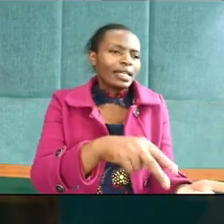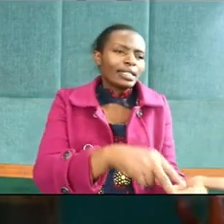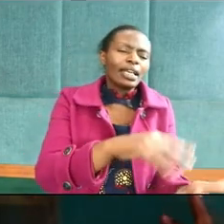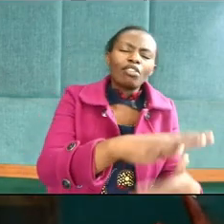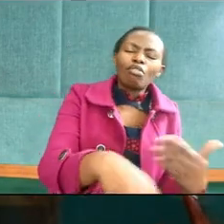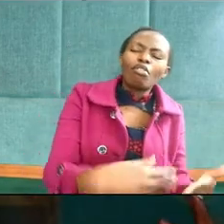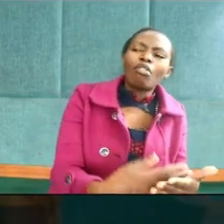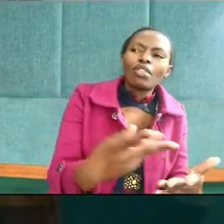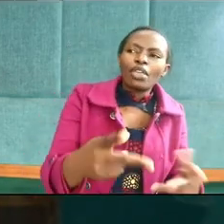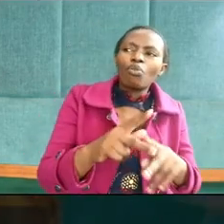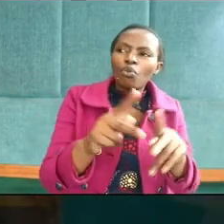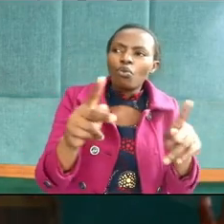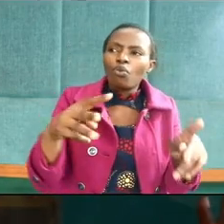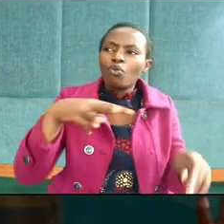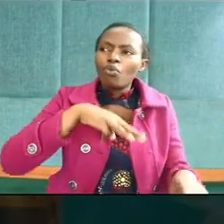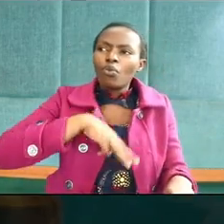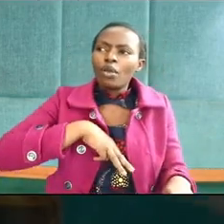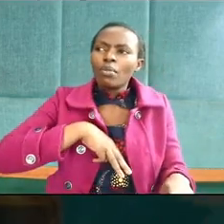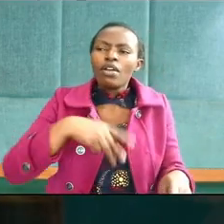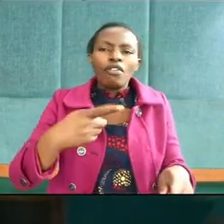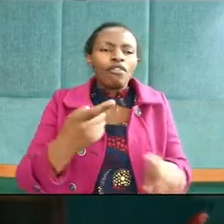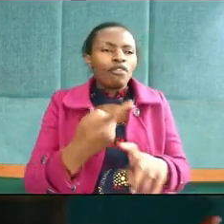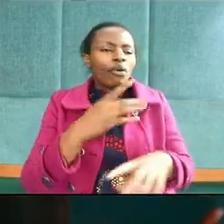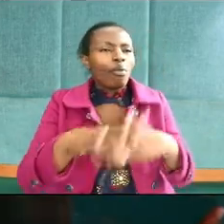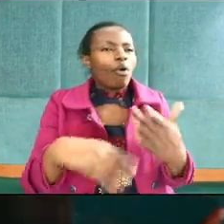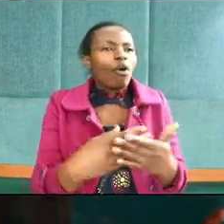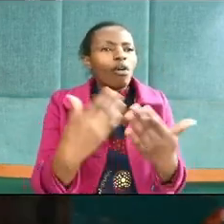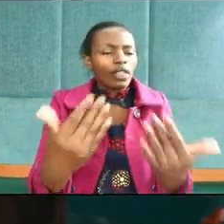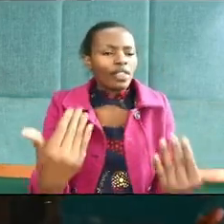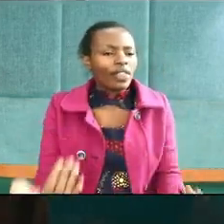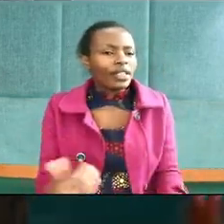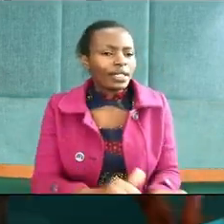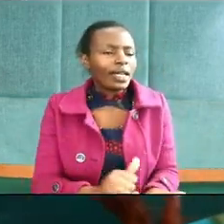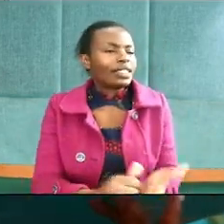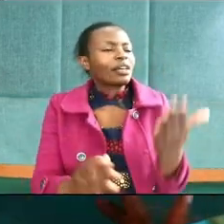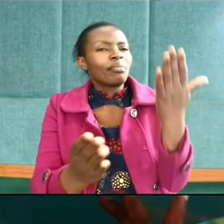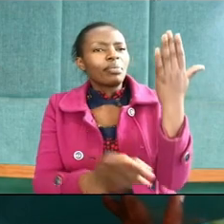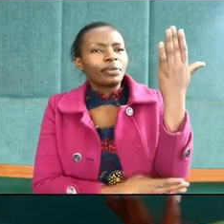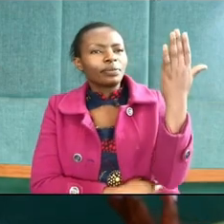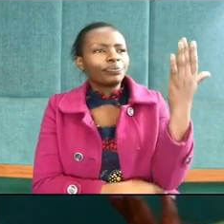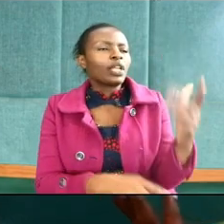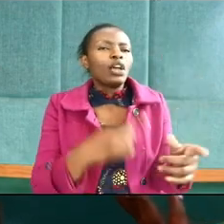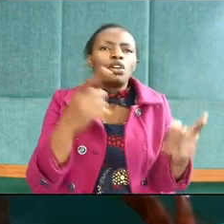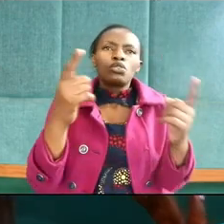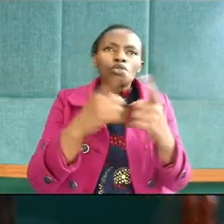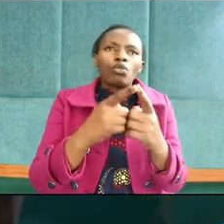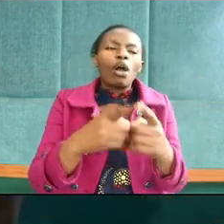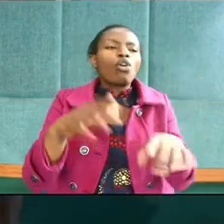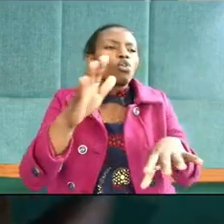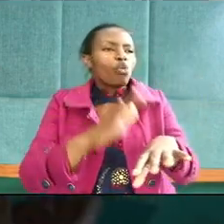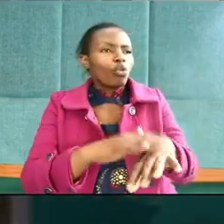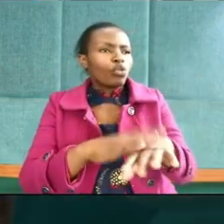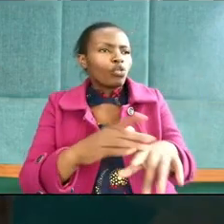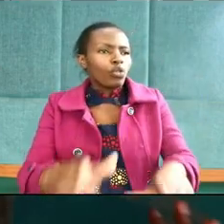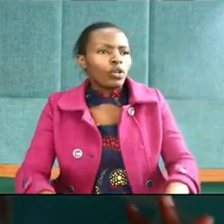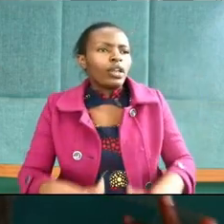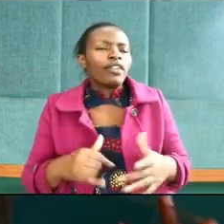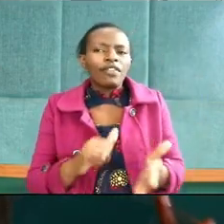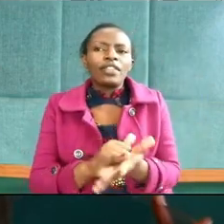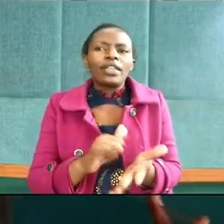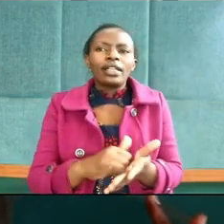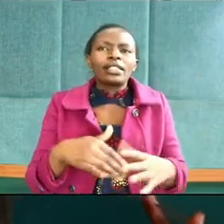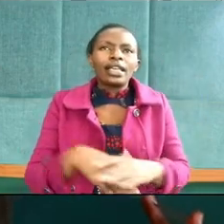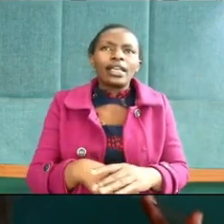mediocre settlement of anything around you and settling for anything, but to a virtuous life that is enthroned